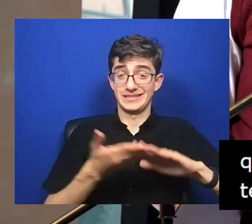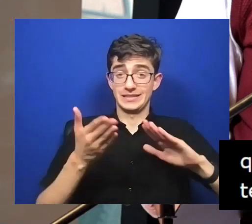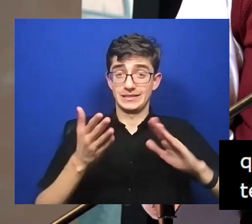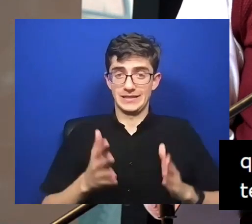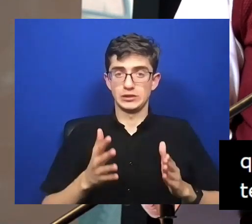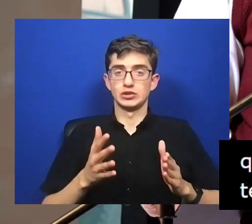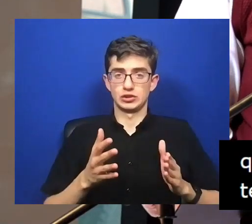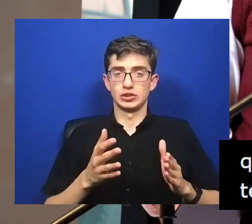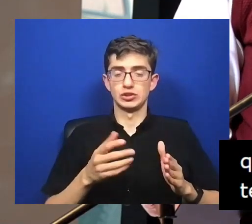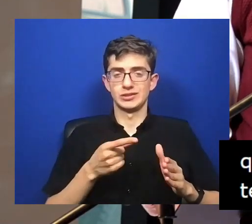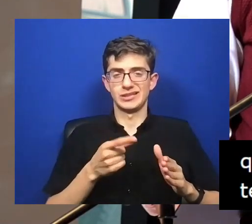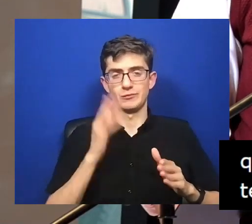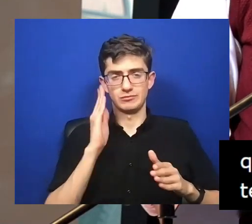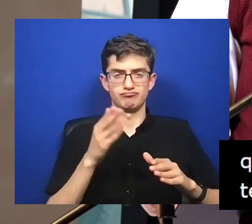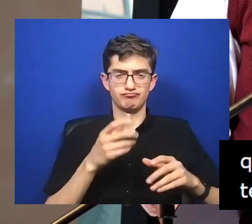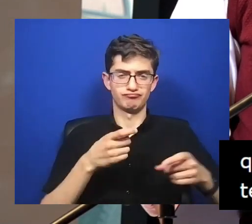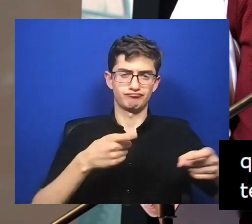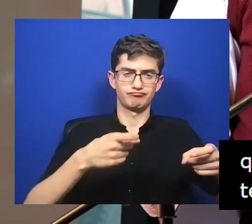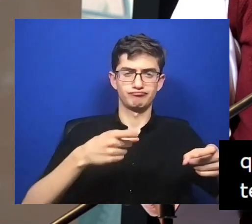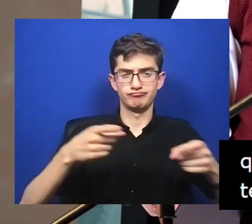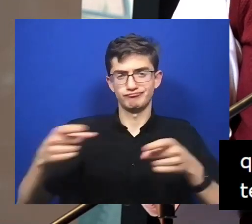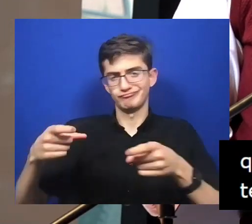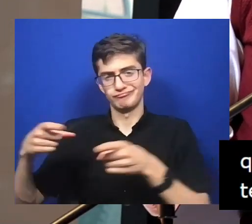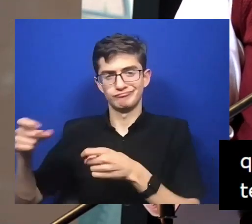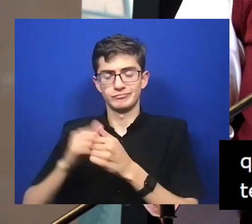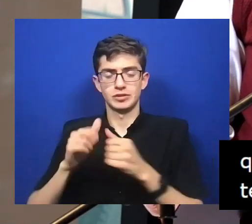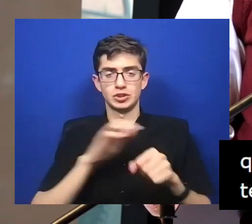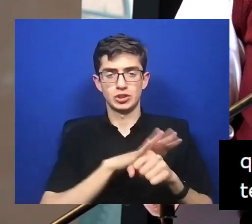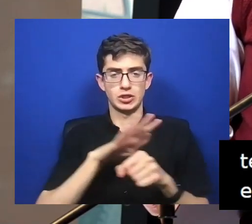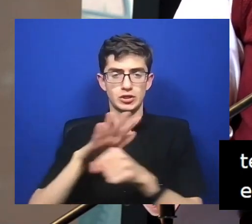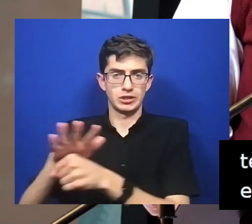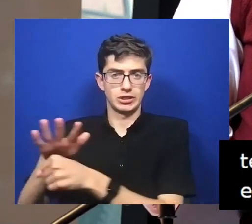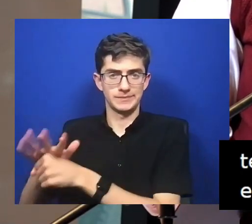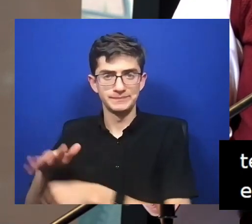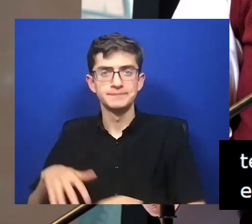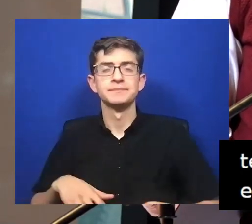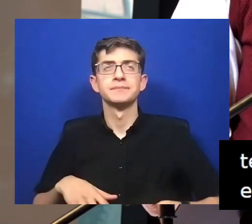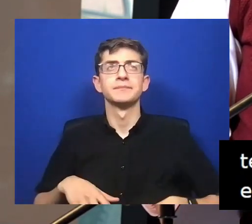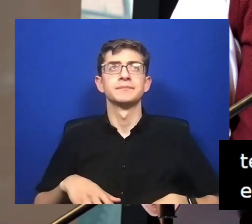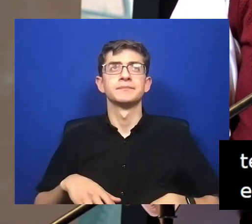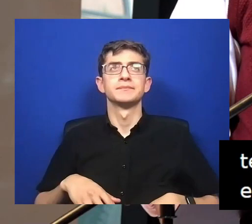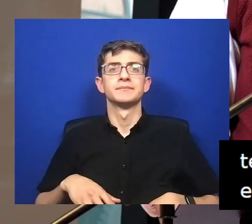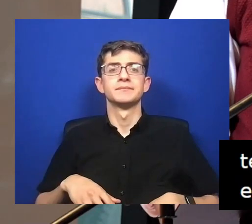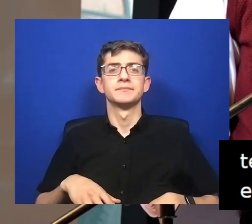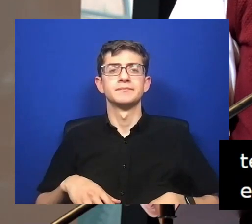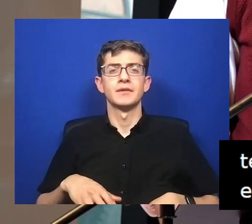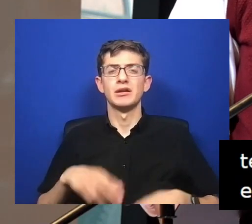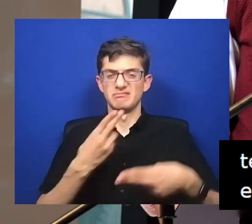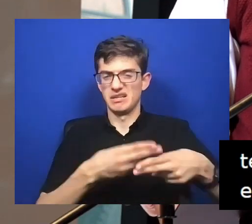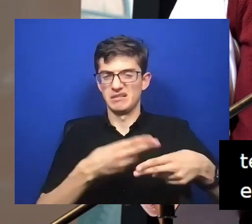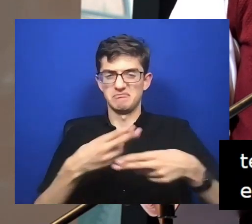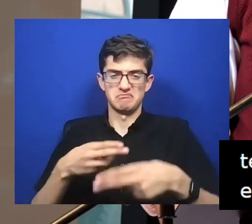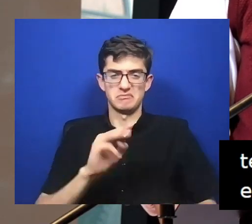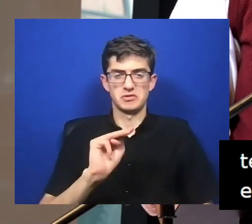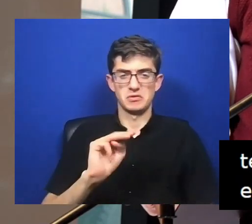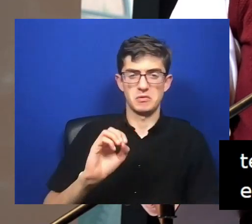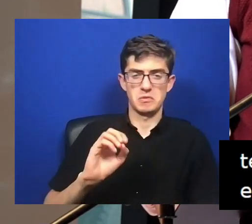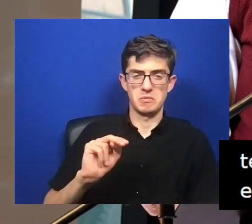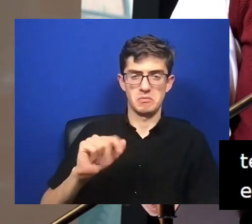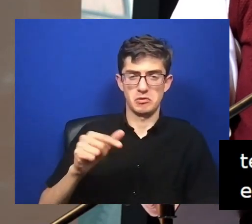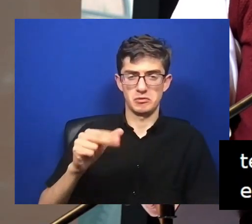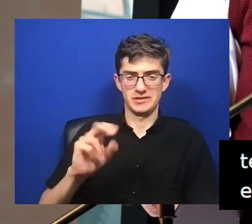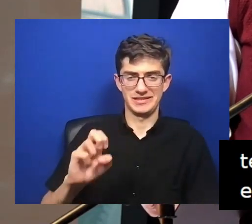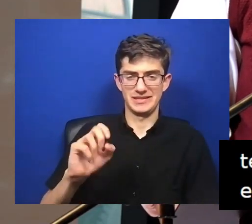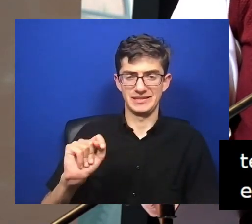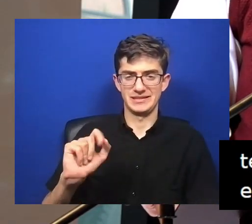going to be running those three areas. So one of the, let me give you the name. So Monique Tate, who's the